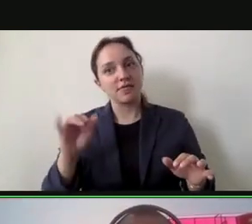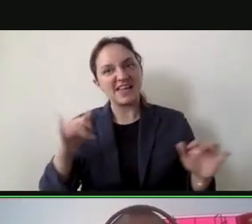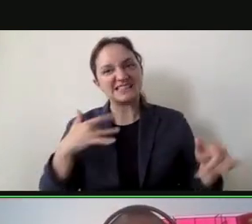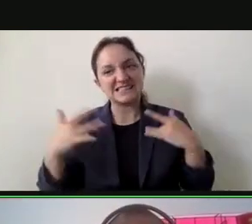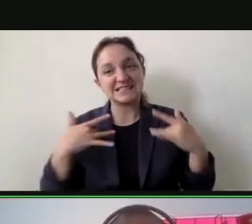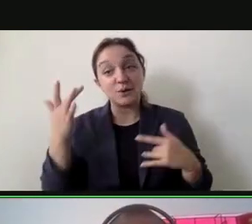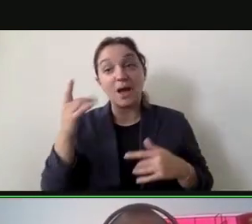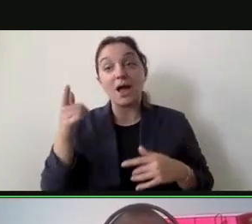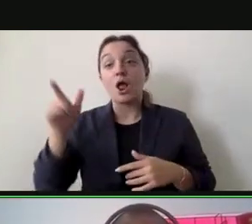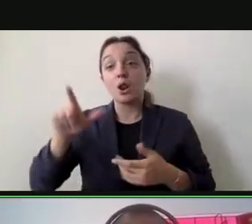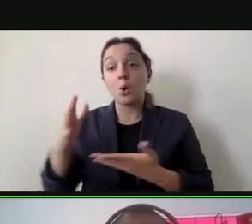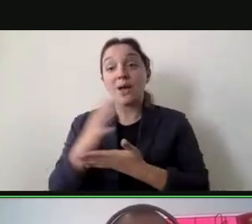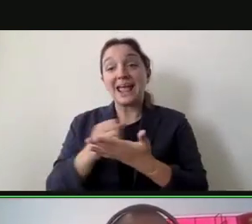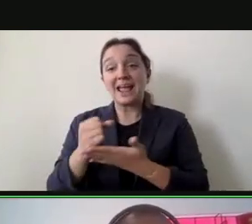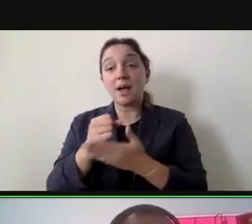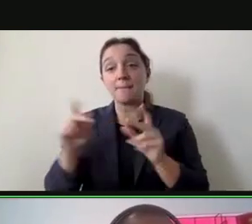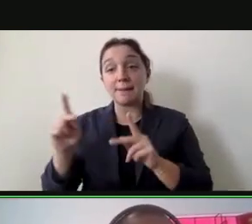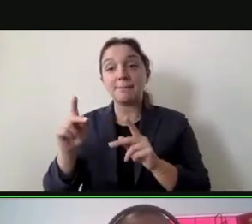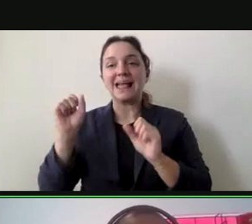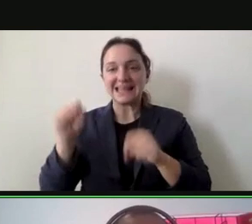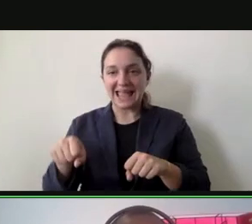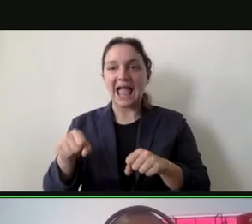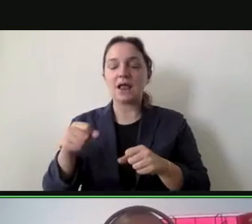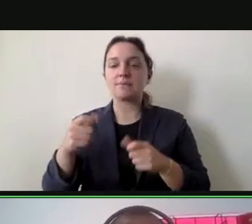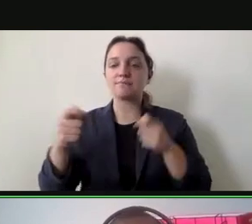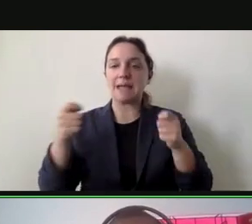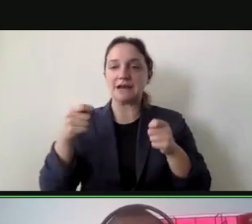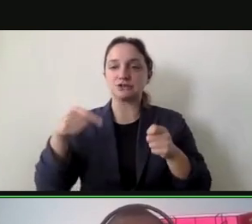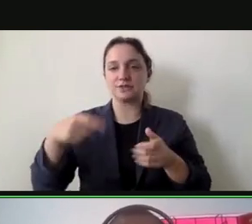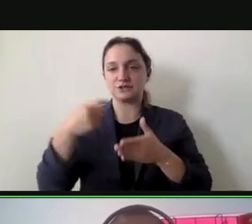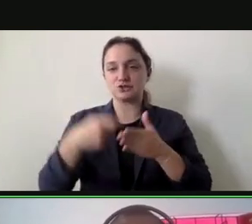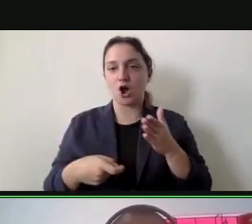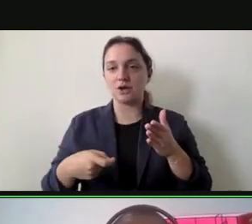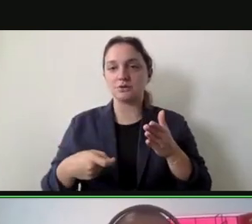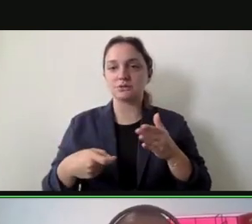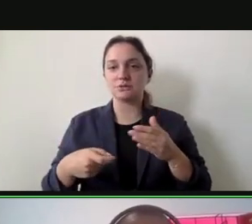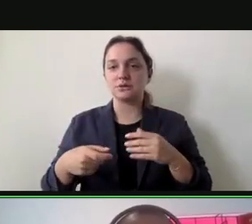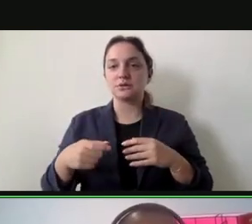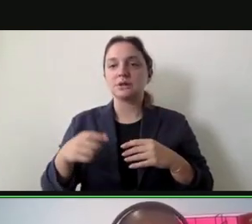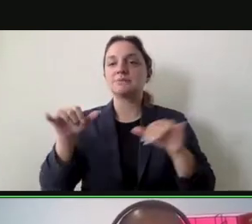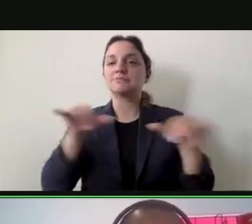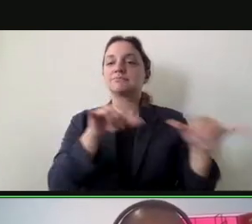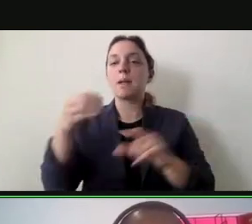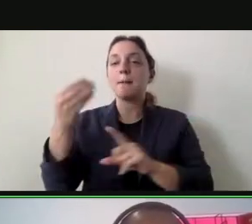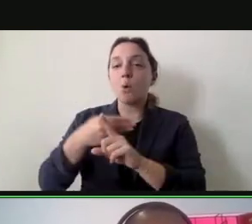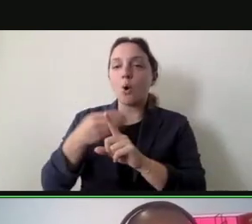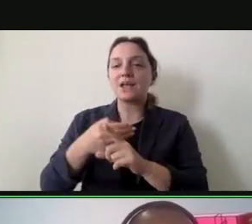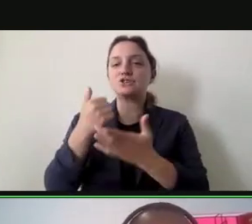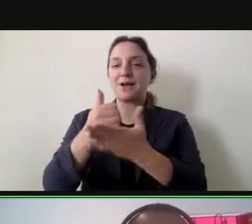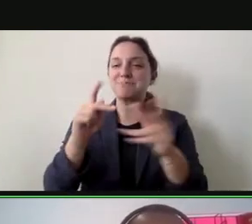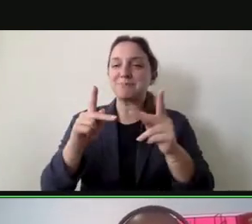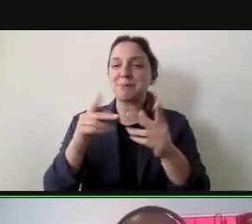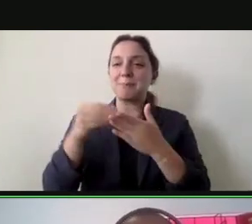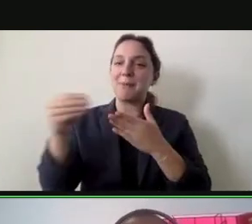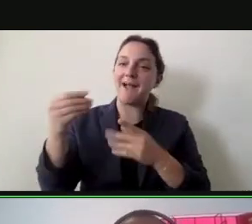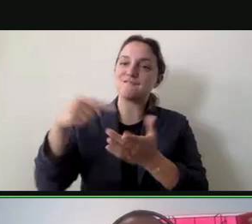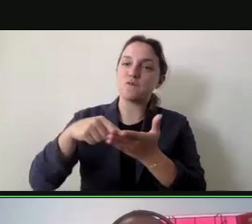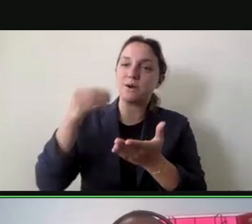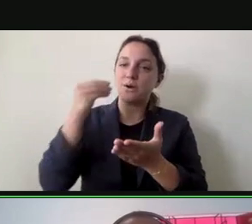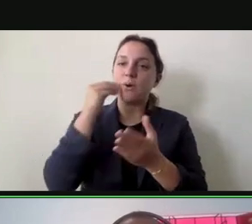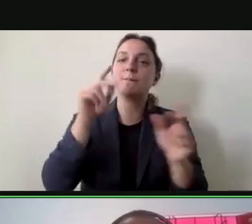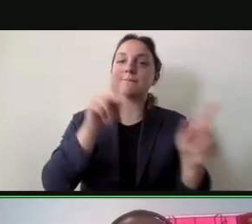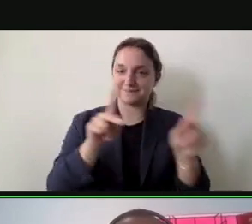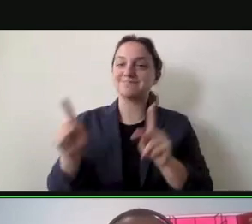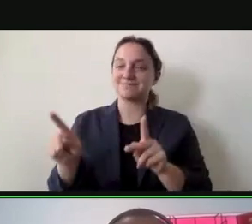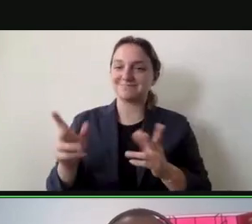afford the cost of decarbonizing in the same way that a mortgage helps people afford a home. Next